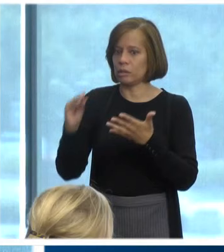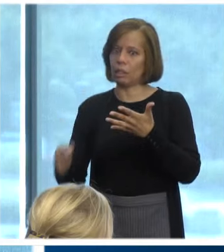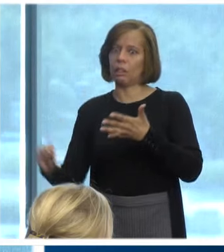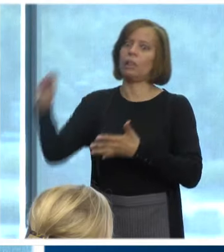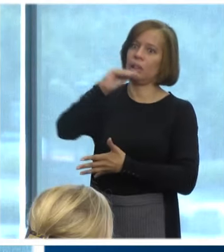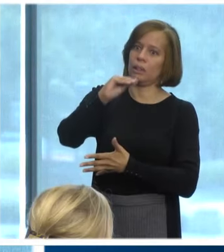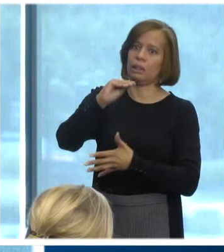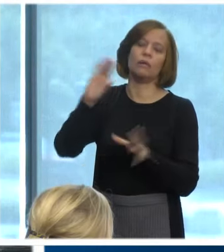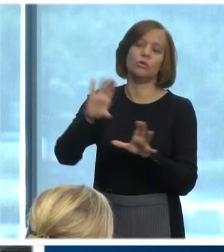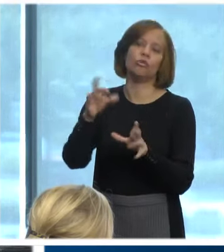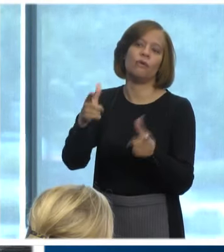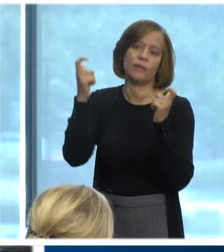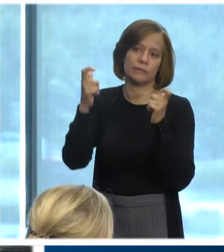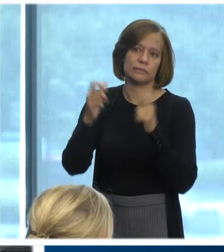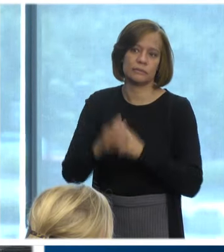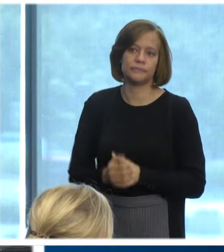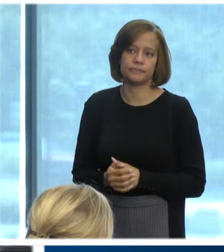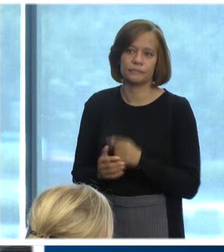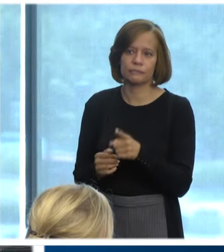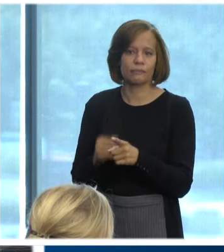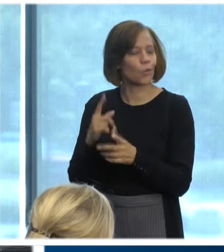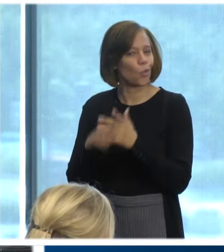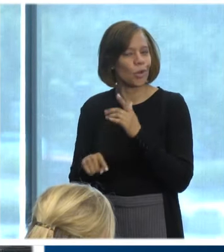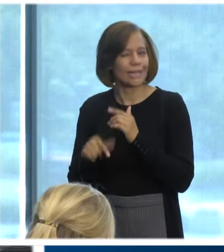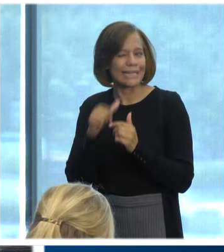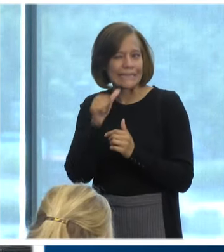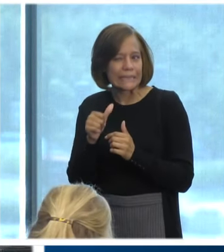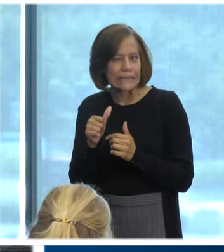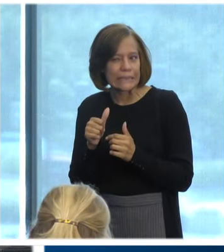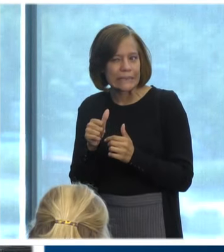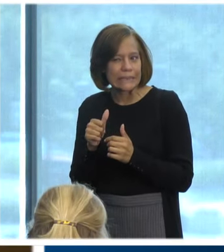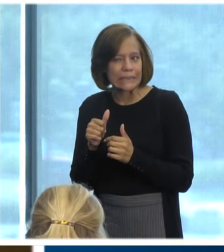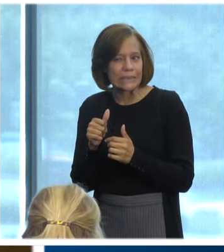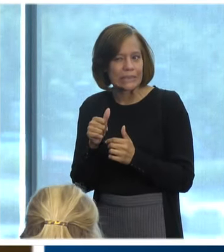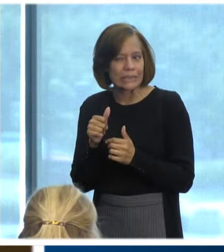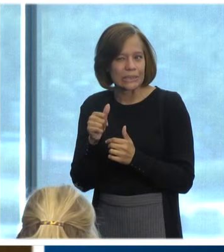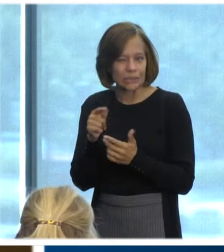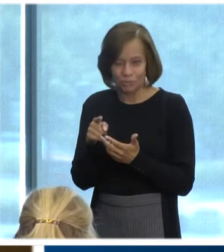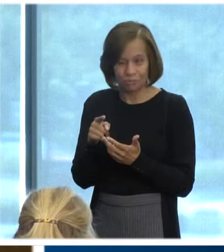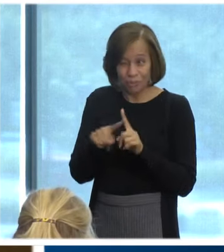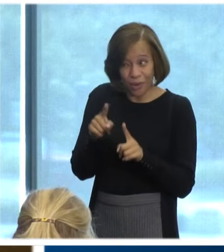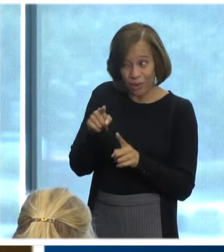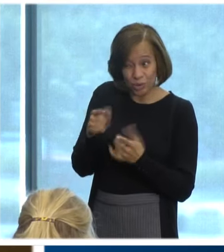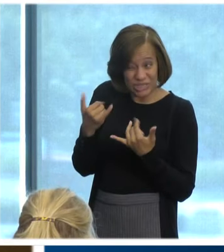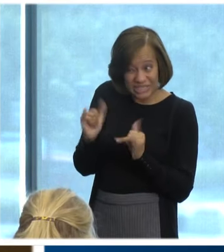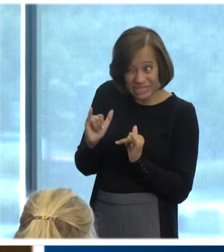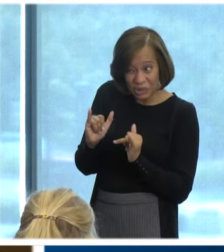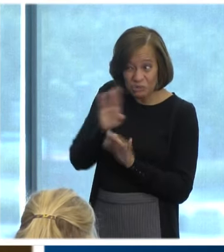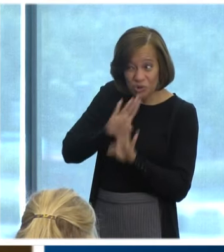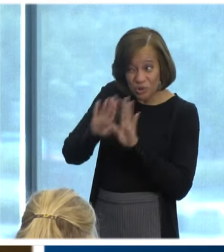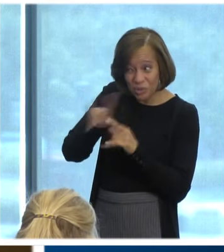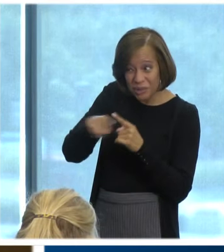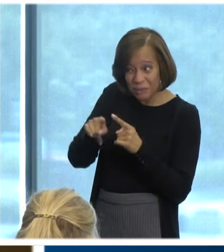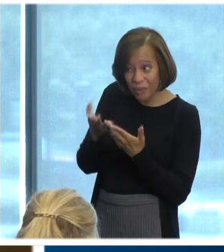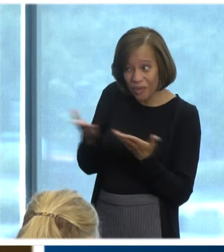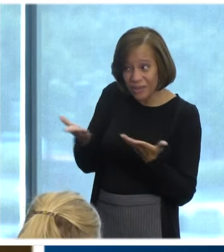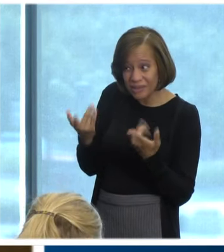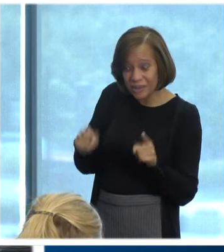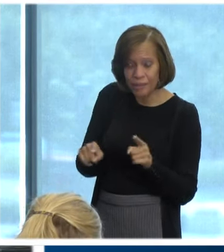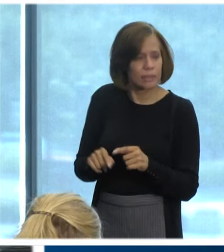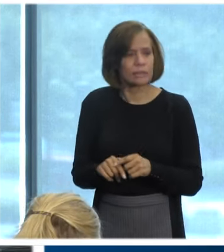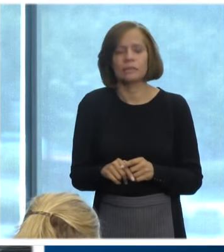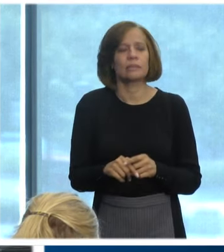done now. So what I didn't hear, Chief, was whether or not you're still harboring any frustration over how these changes are happening.